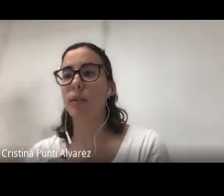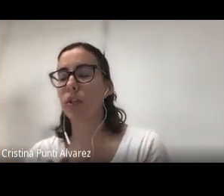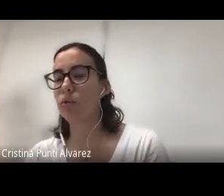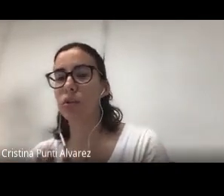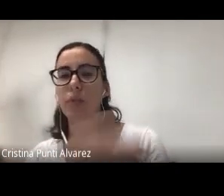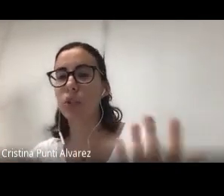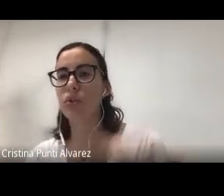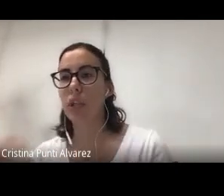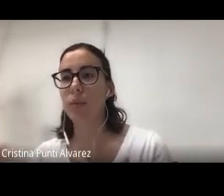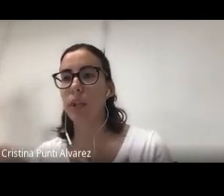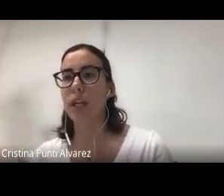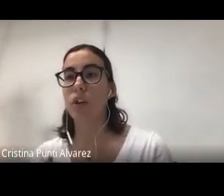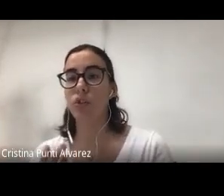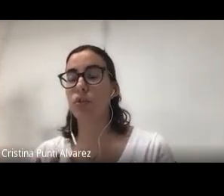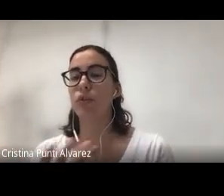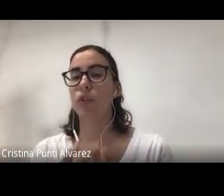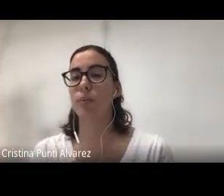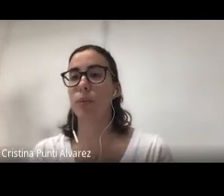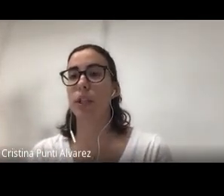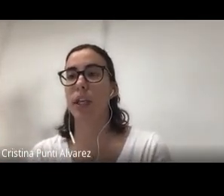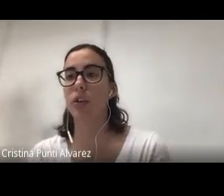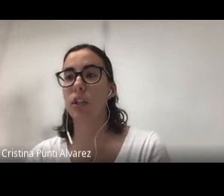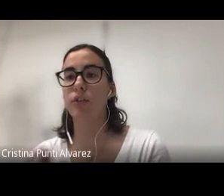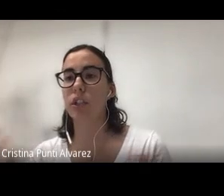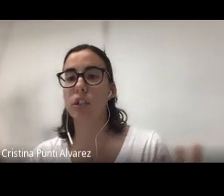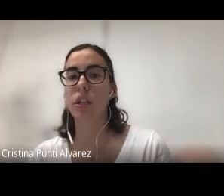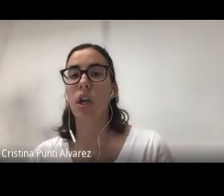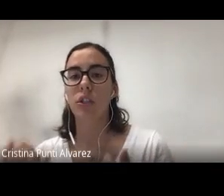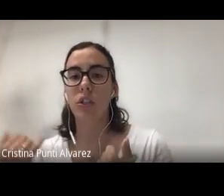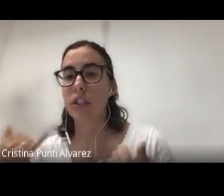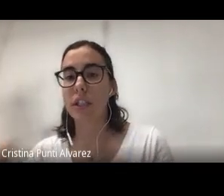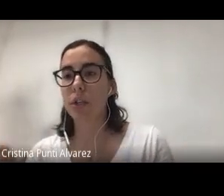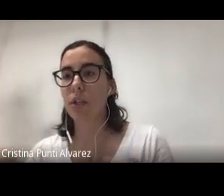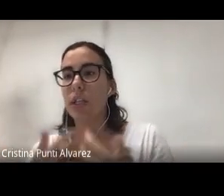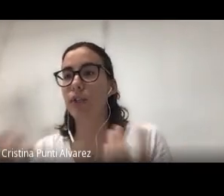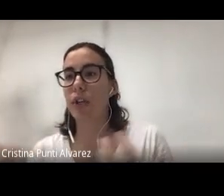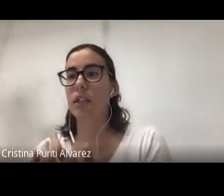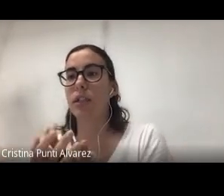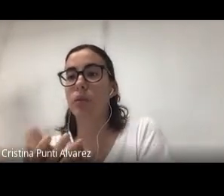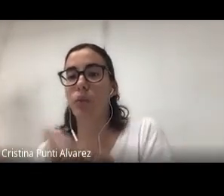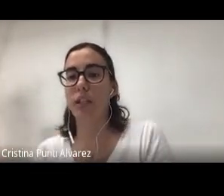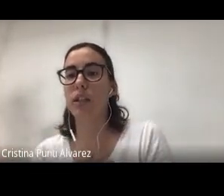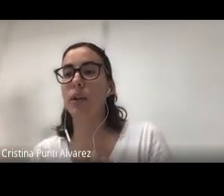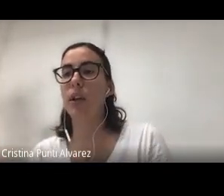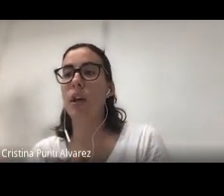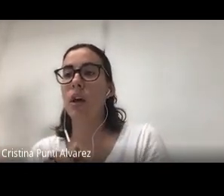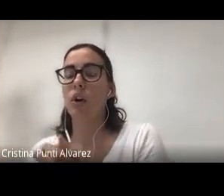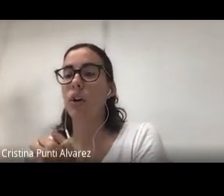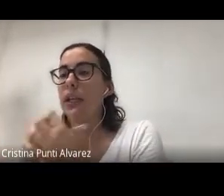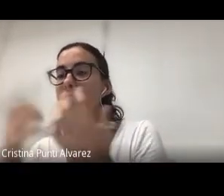most available tools that we use every day are not useful for people that cannot hear. For instance, just a simple call that for us it's quite